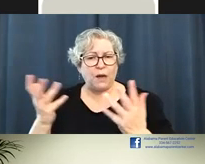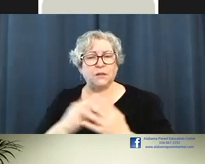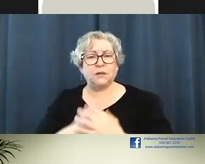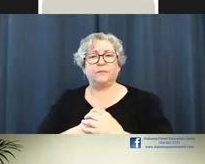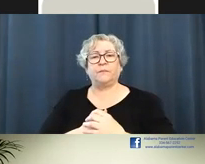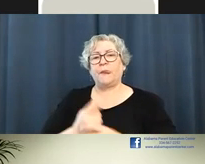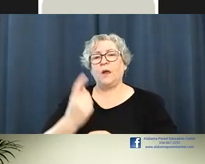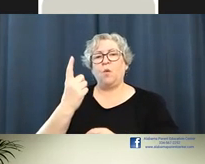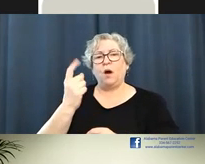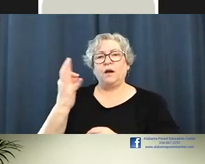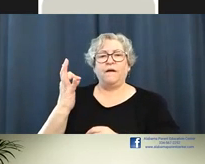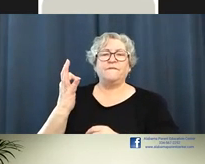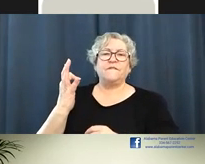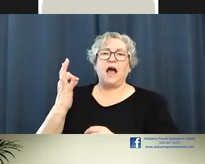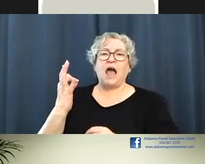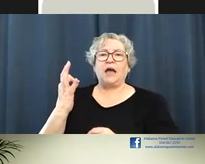of